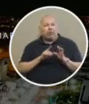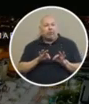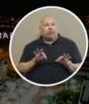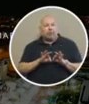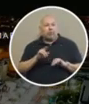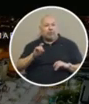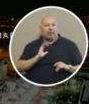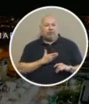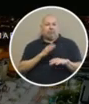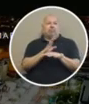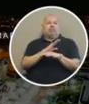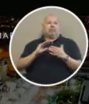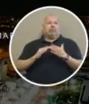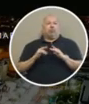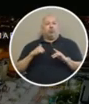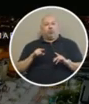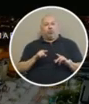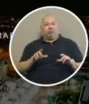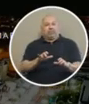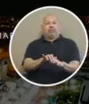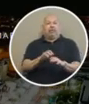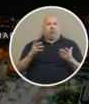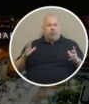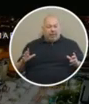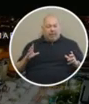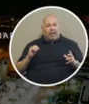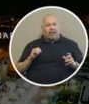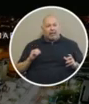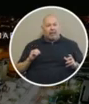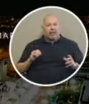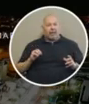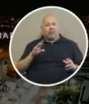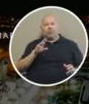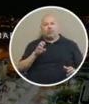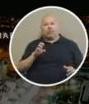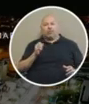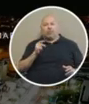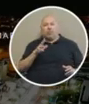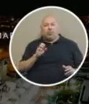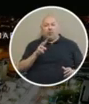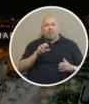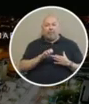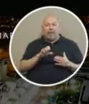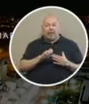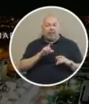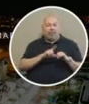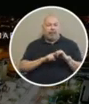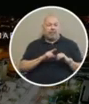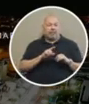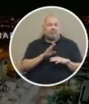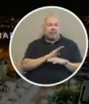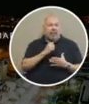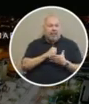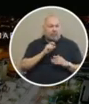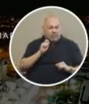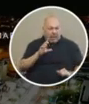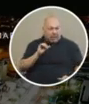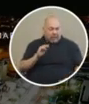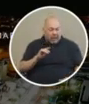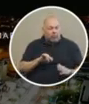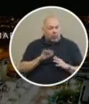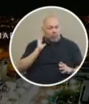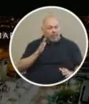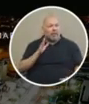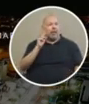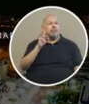are of our business community. Those have been done. And a resource website, elpasobusinesshelp.com, that will continually be